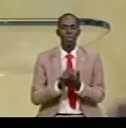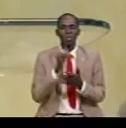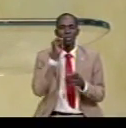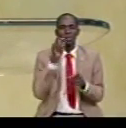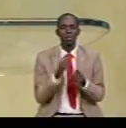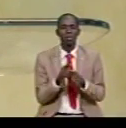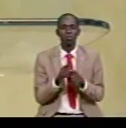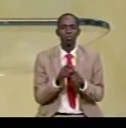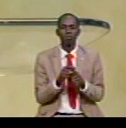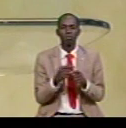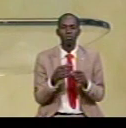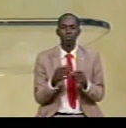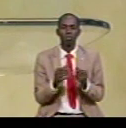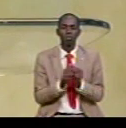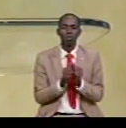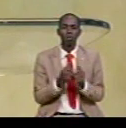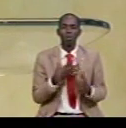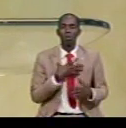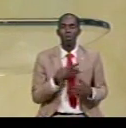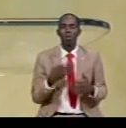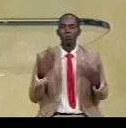the...